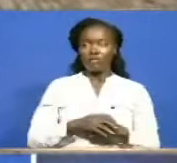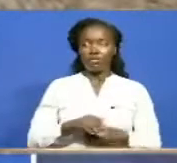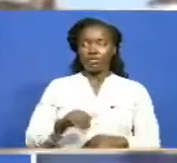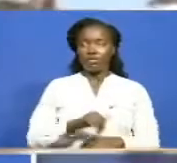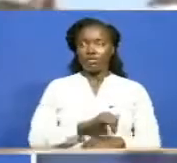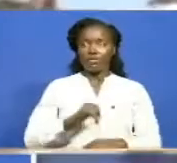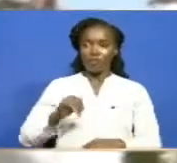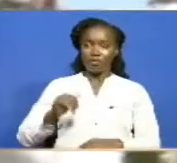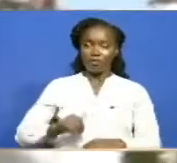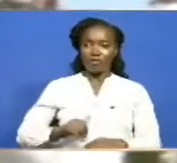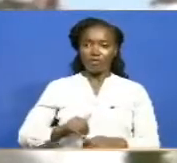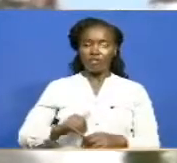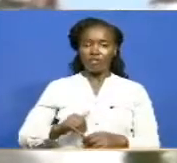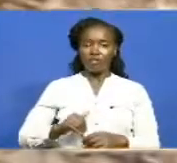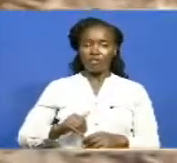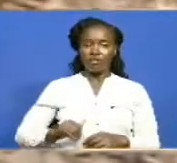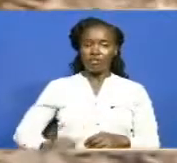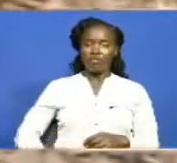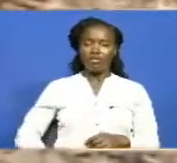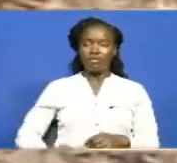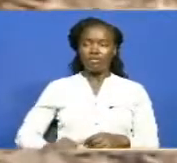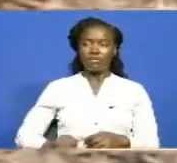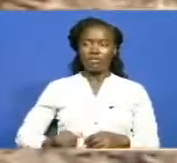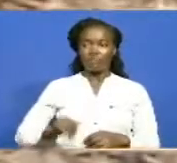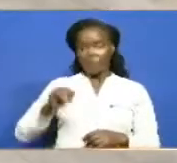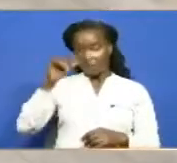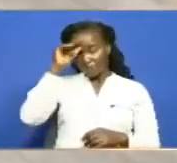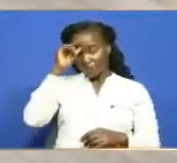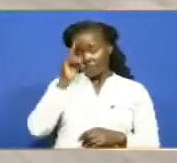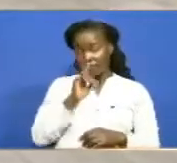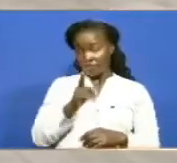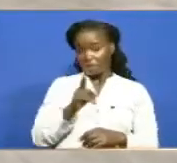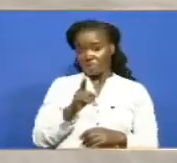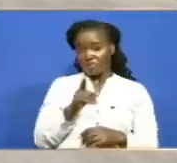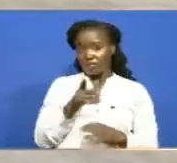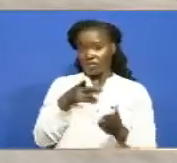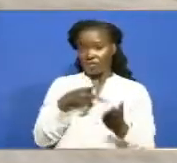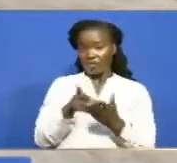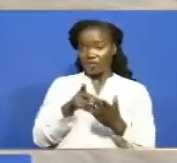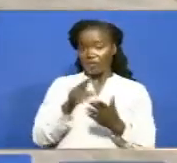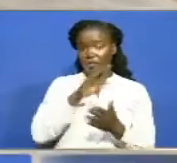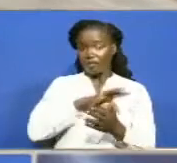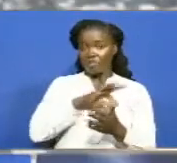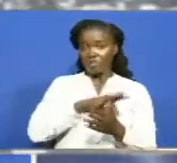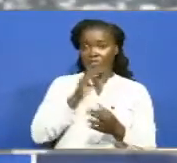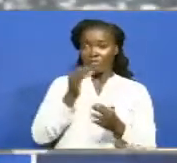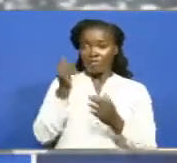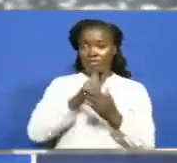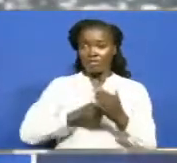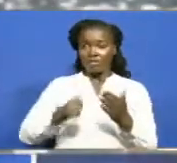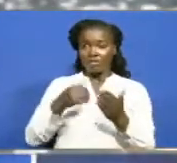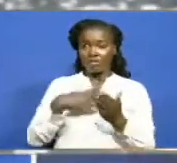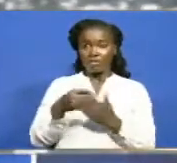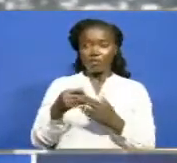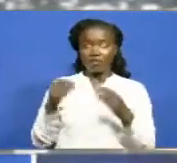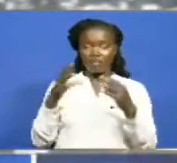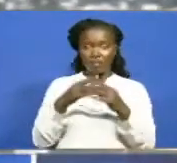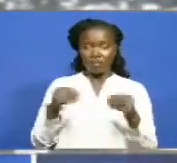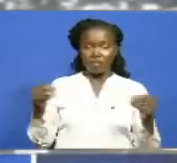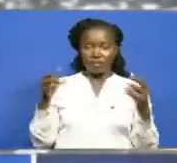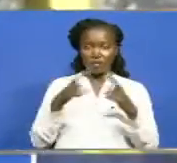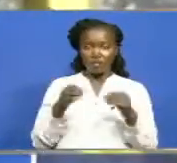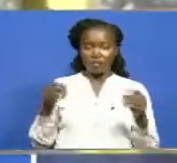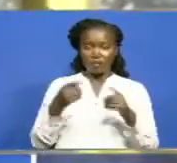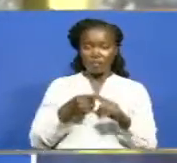government has warned clothing brand H&M that it will not earn a penny in the country if it refuses to buy cotton from